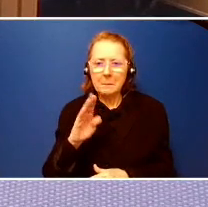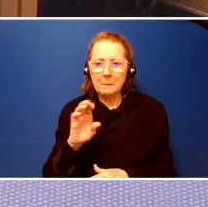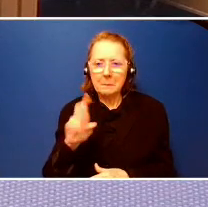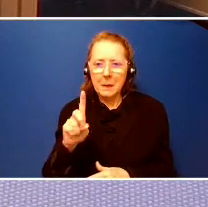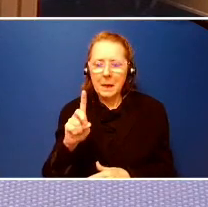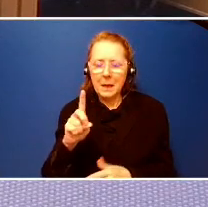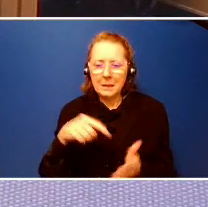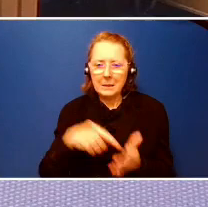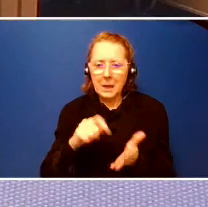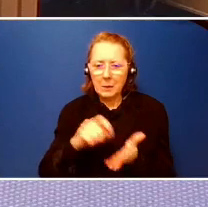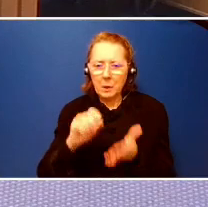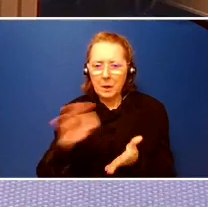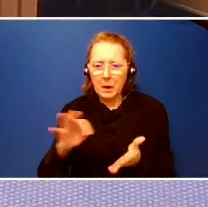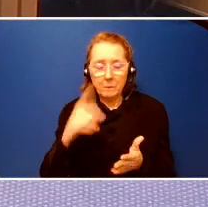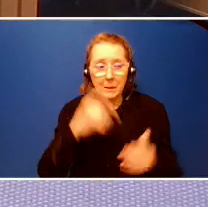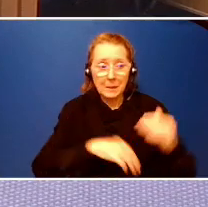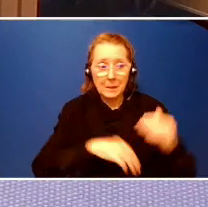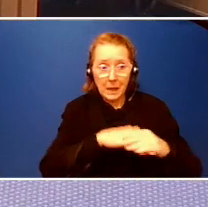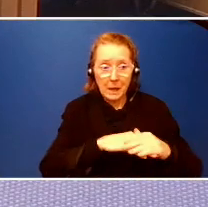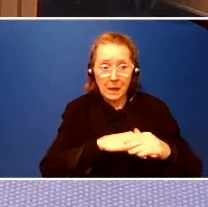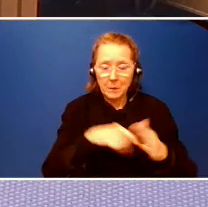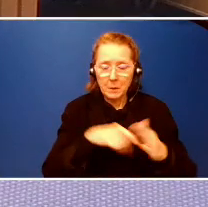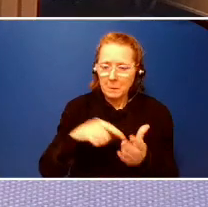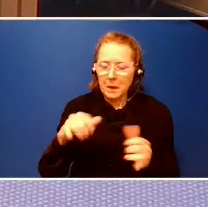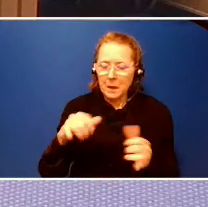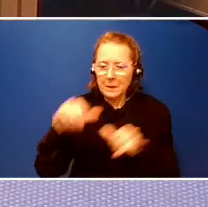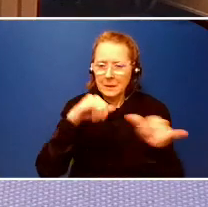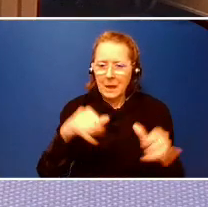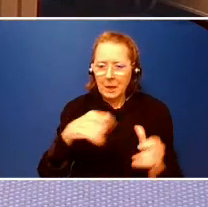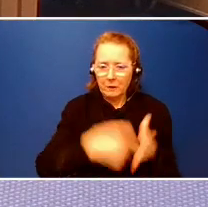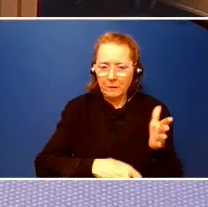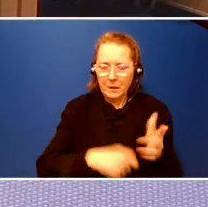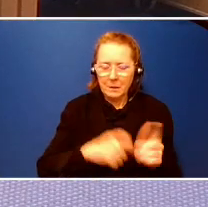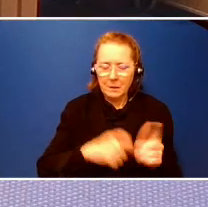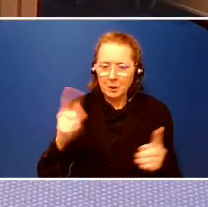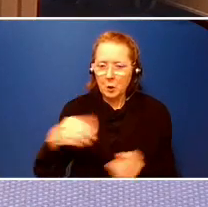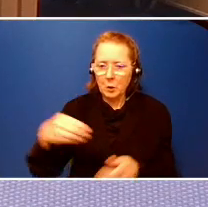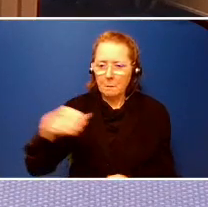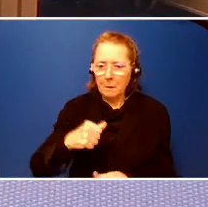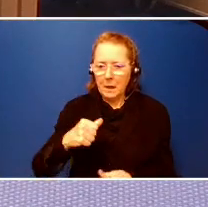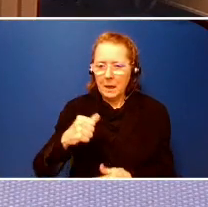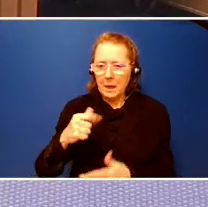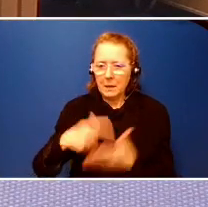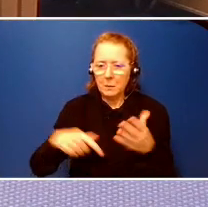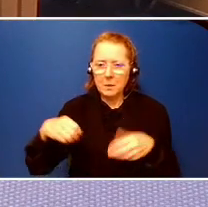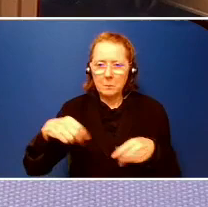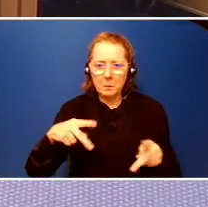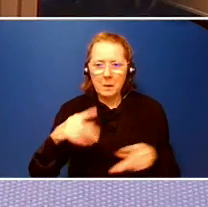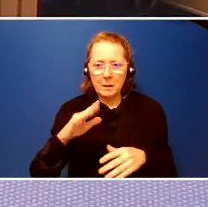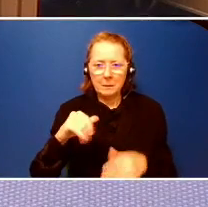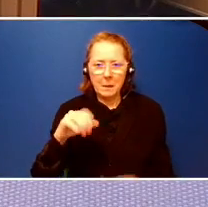you bill the standard fee, but you can only get paid what Medicare will allow.